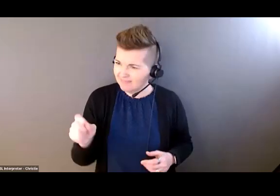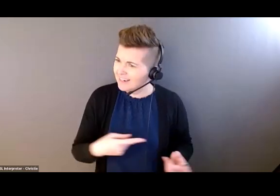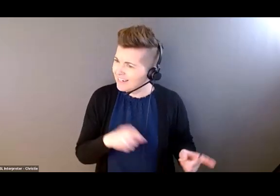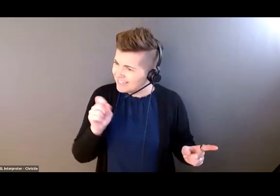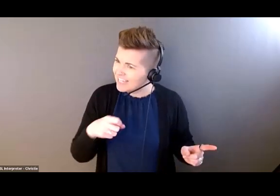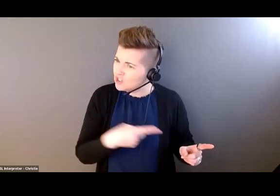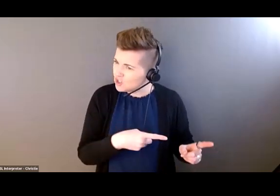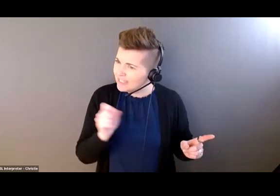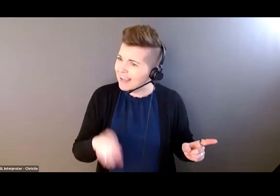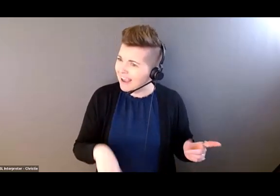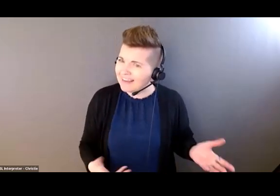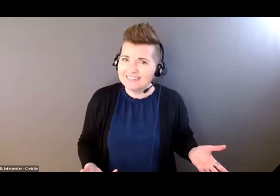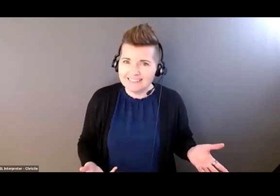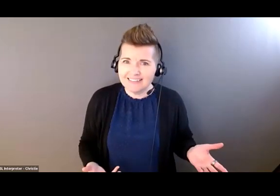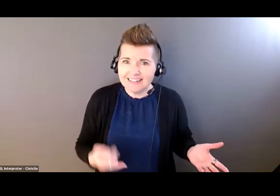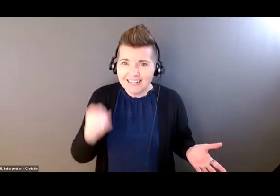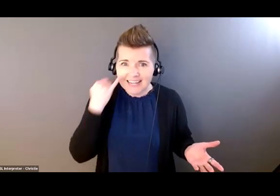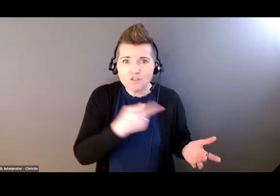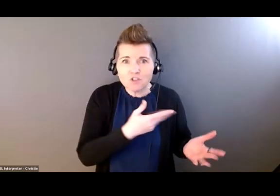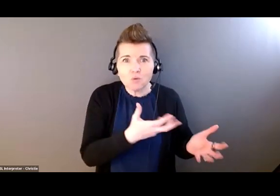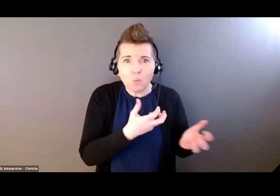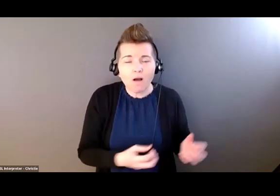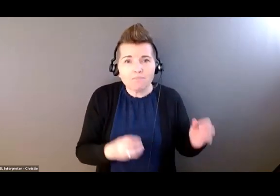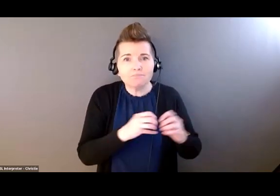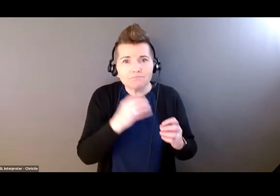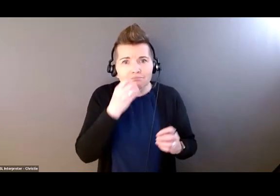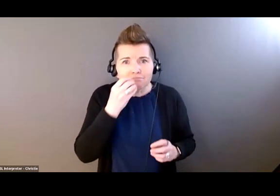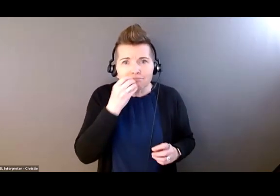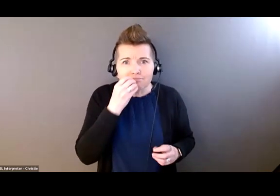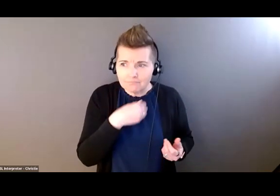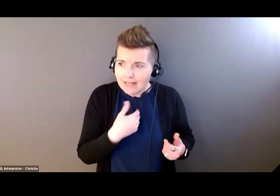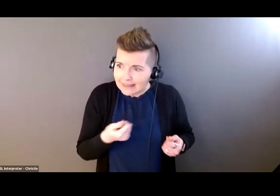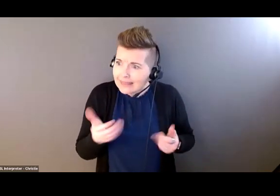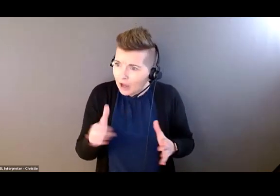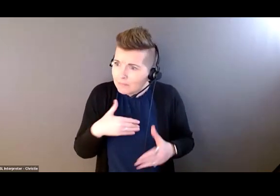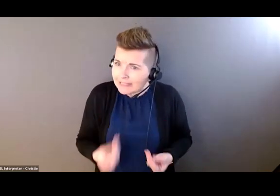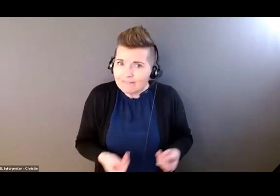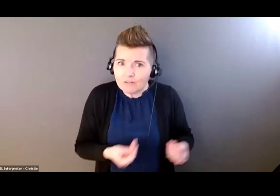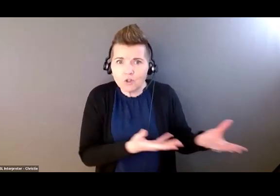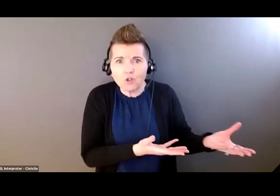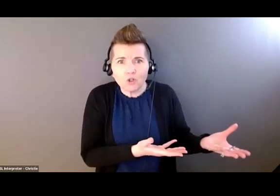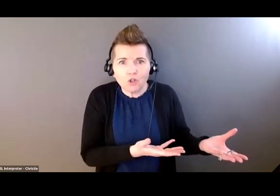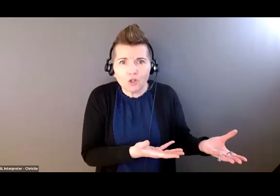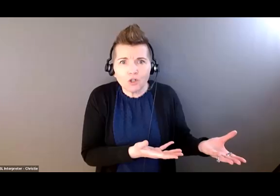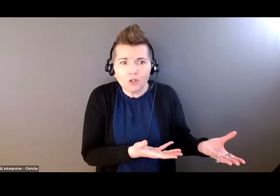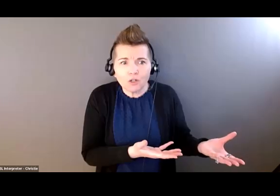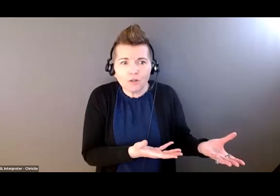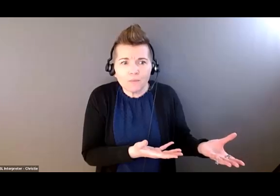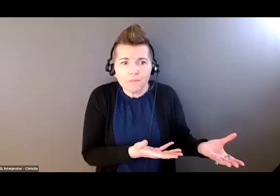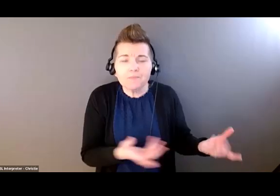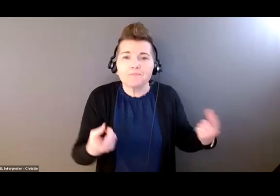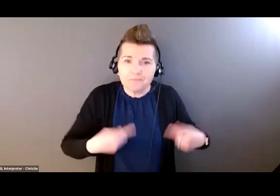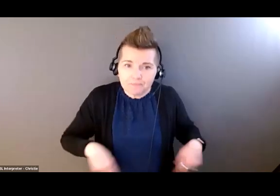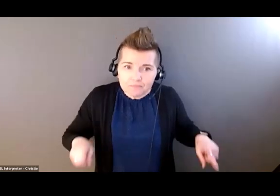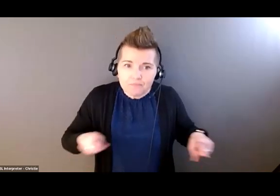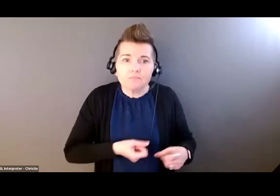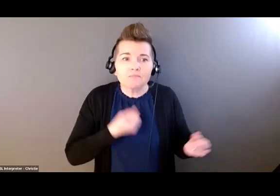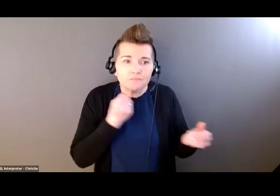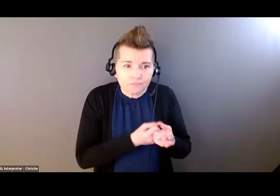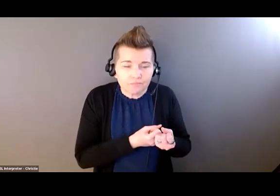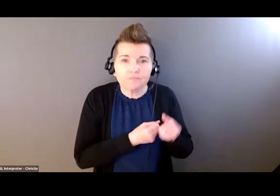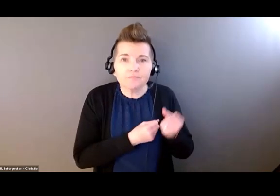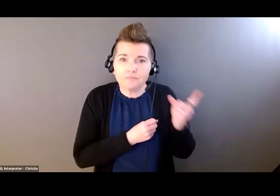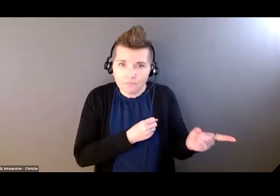I'm looking at the time and mindful that there's two brief, we want to do one more brief sharing and then close with